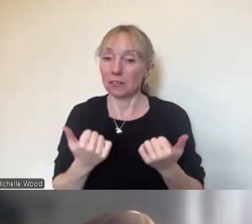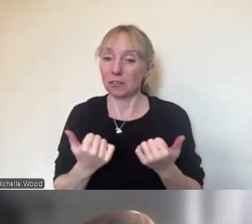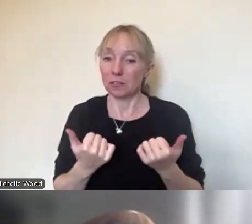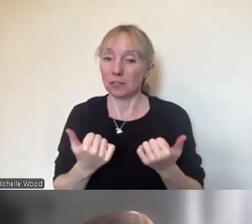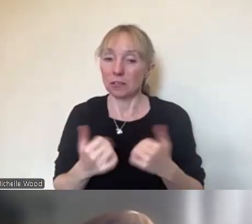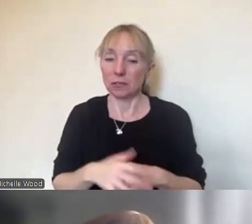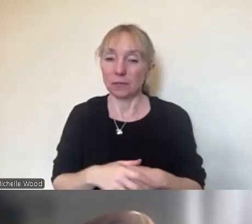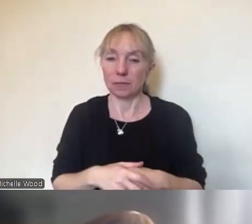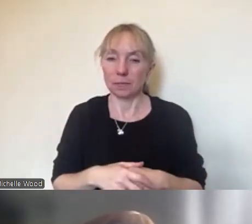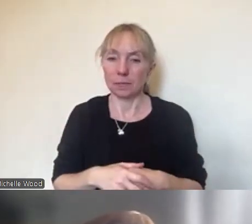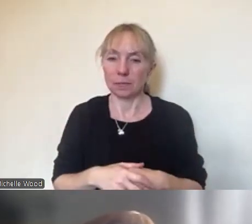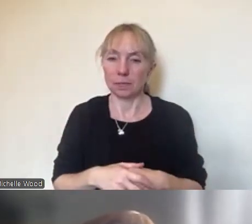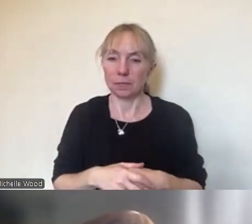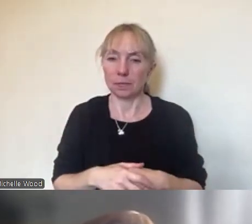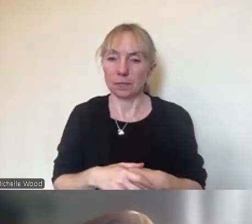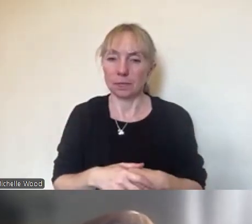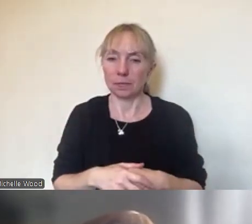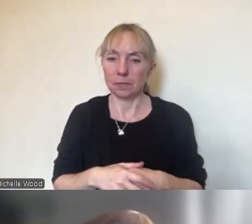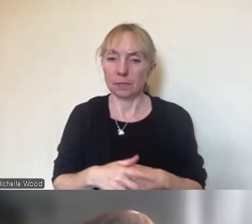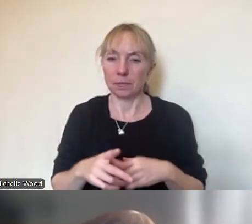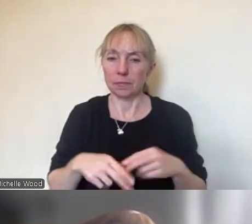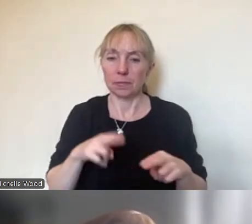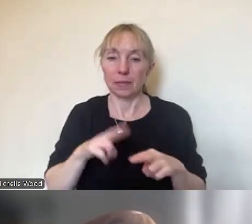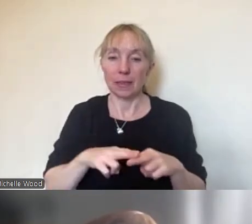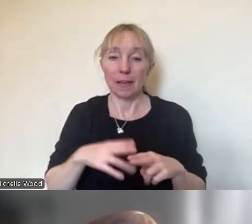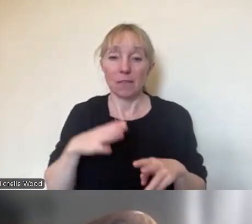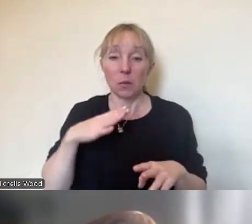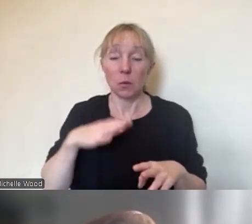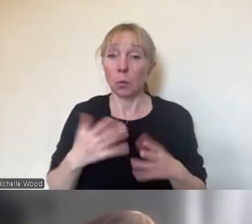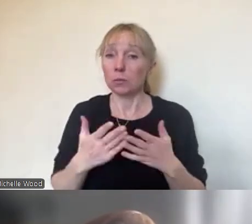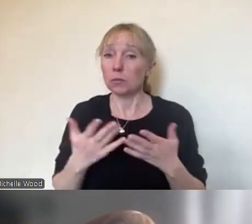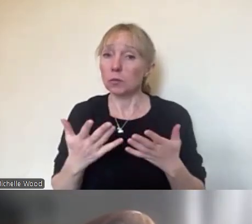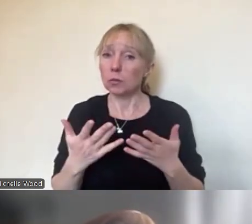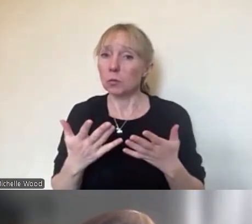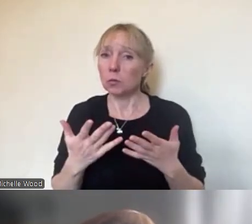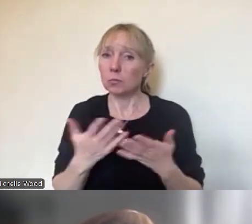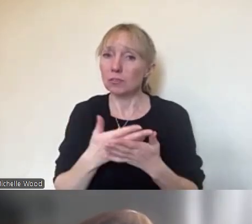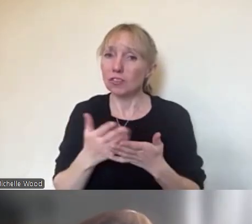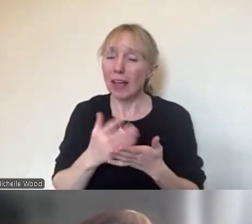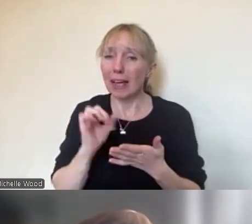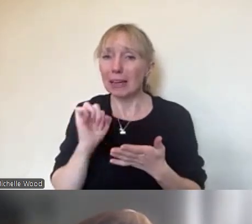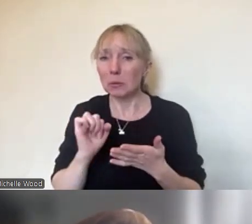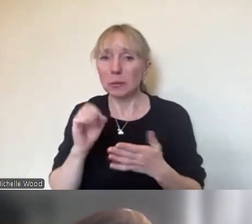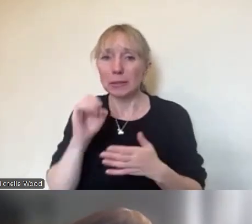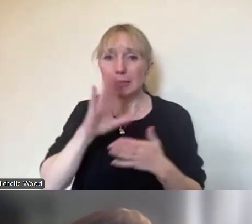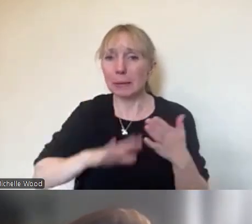to unmute and share those experiences.